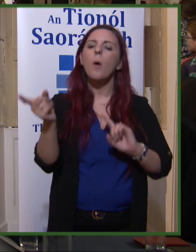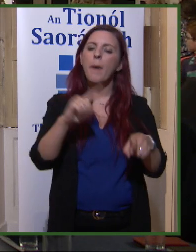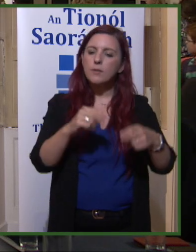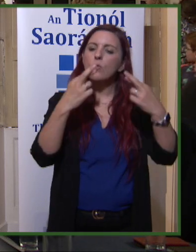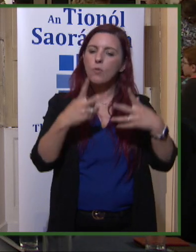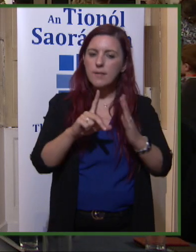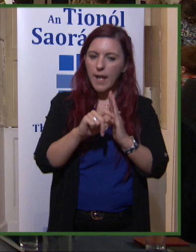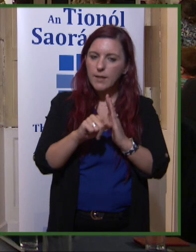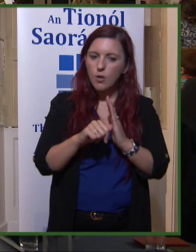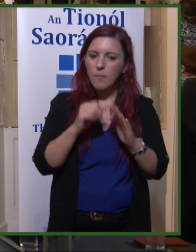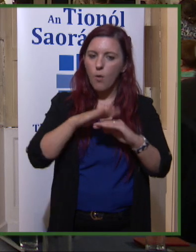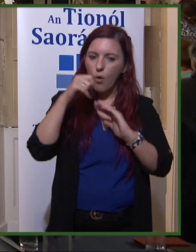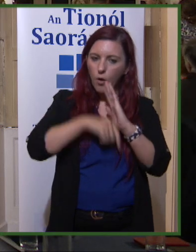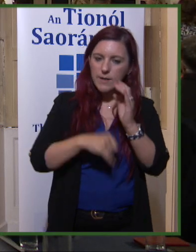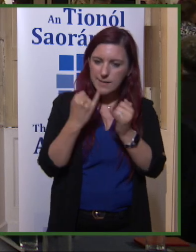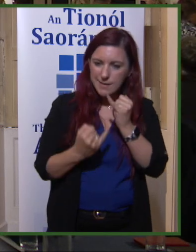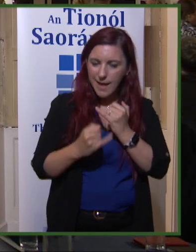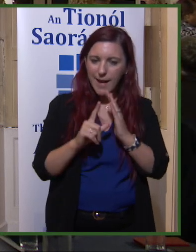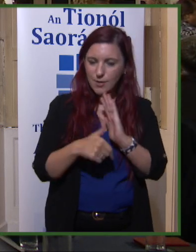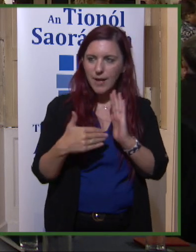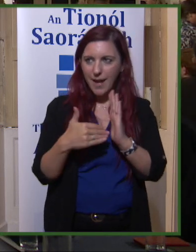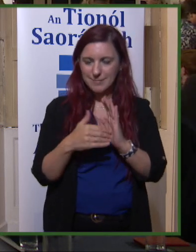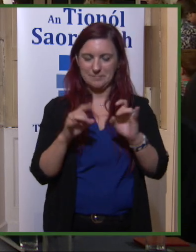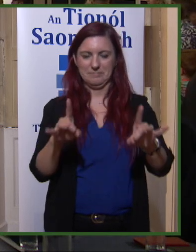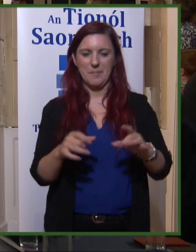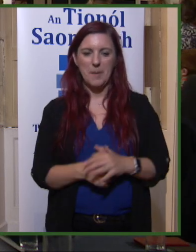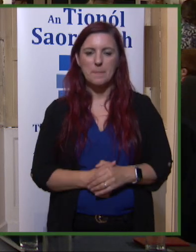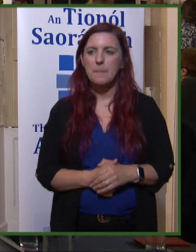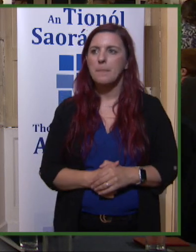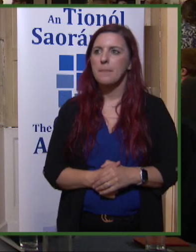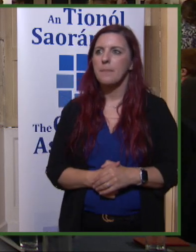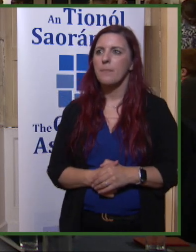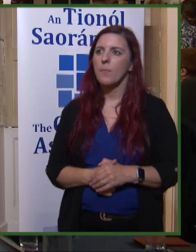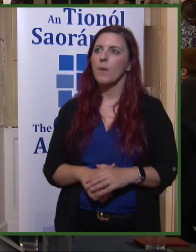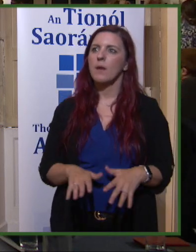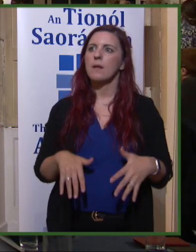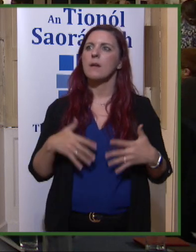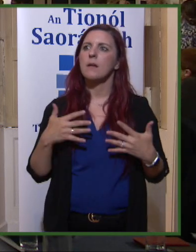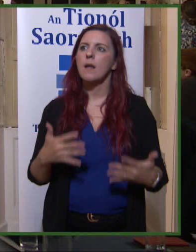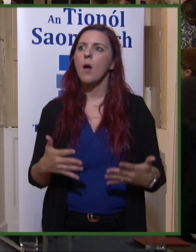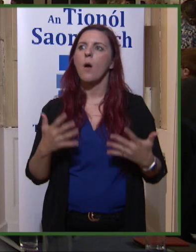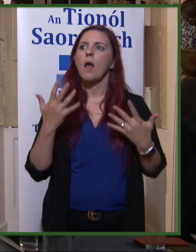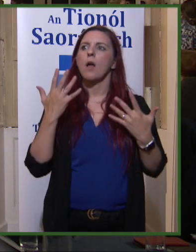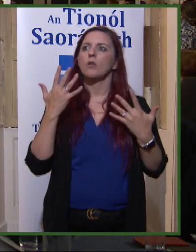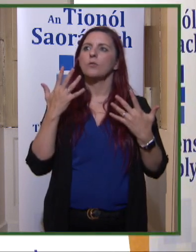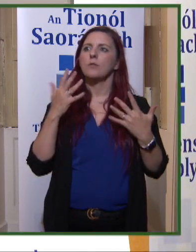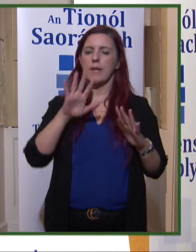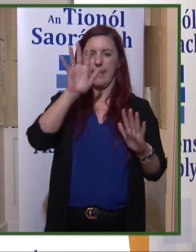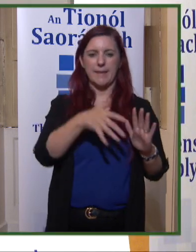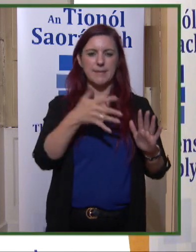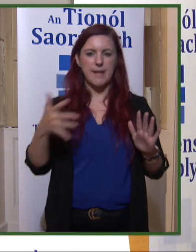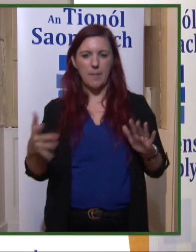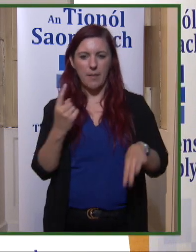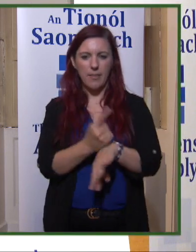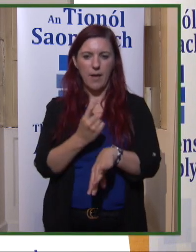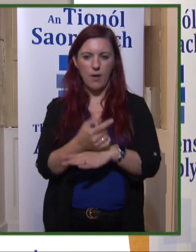Yeah, but no. No. Okay. I'm now going to show we have filled in on this table all of the